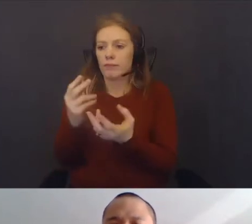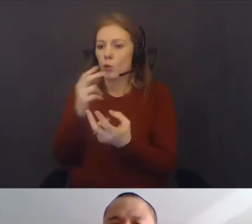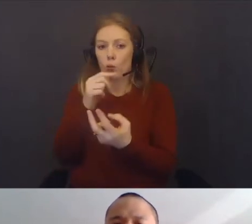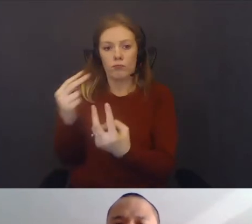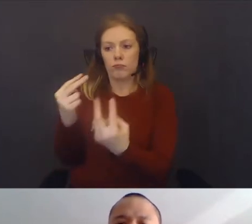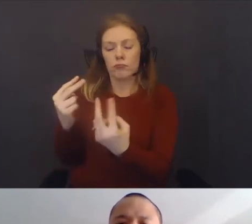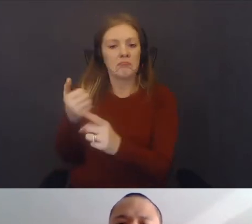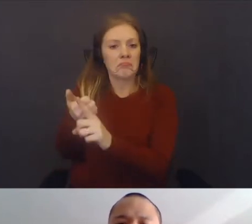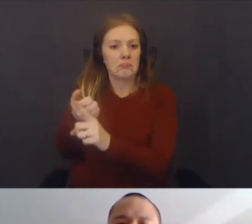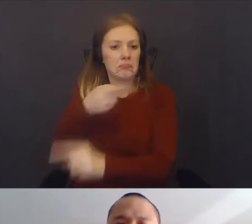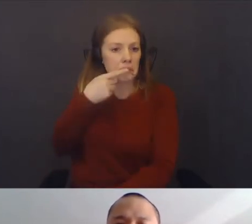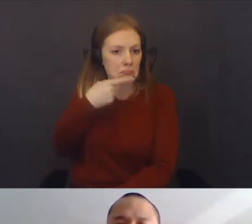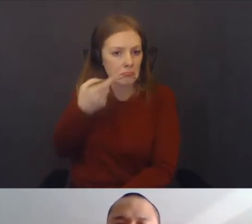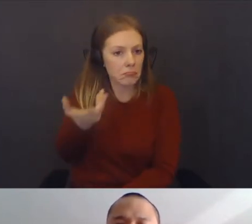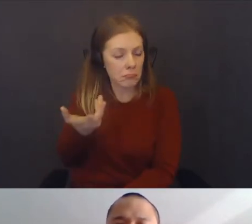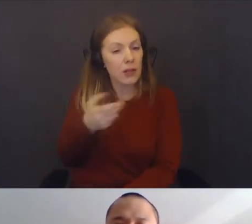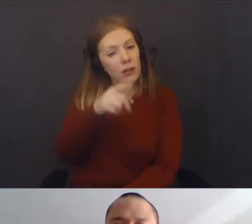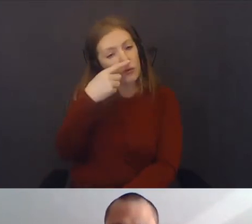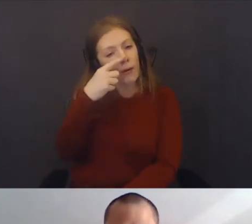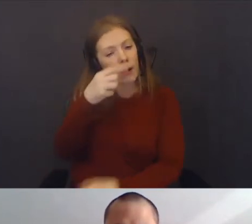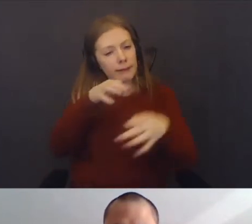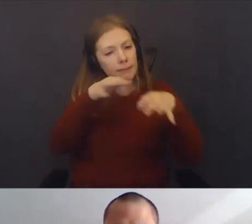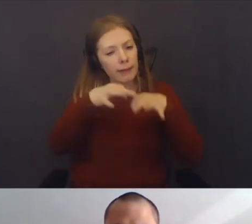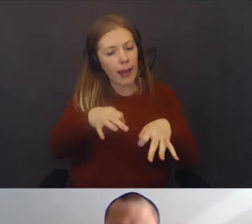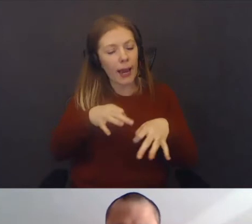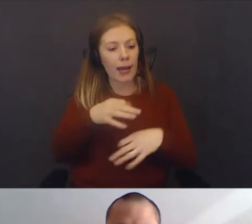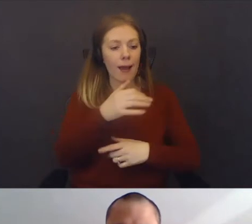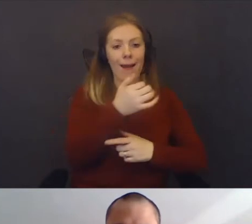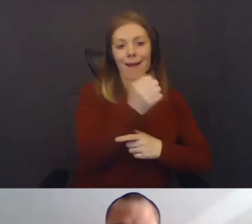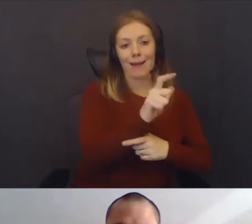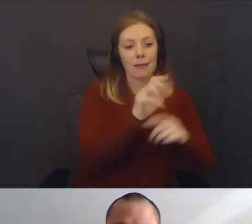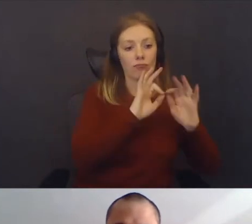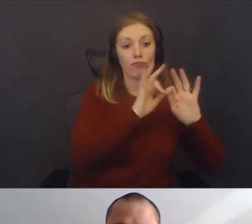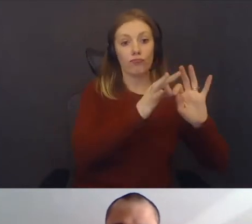why ASL interpretation is better than closed captioning?